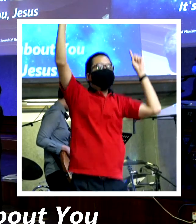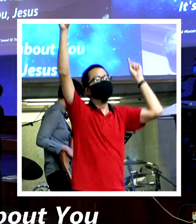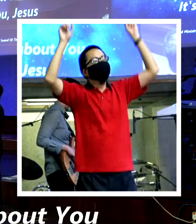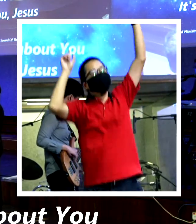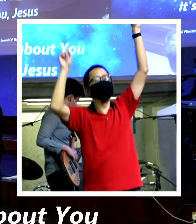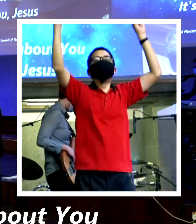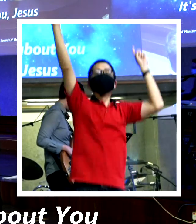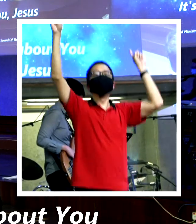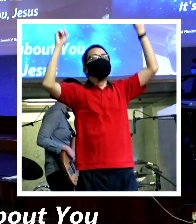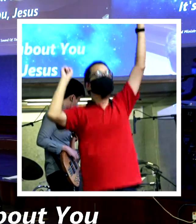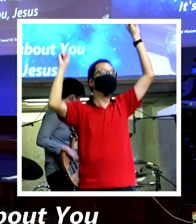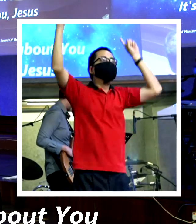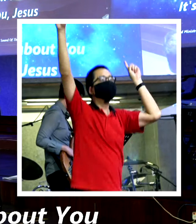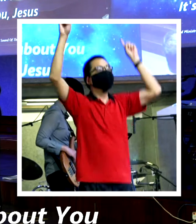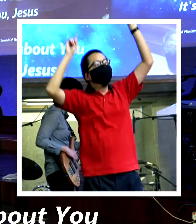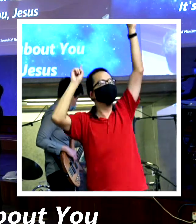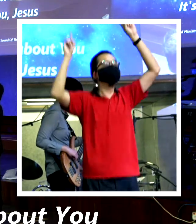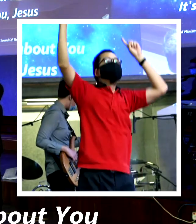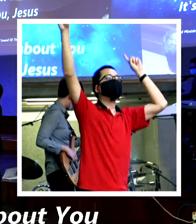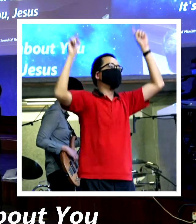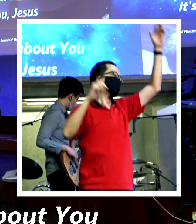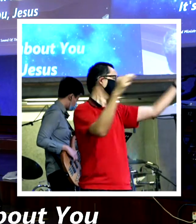It's all about you.